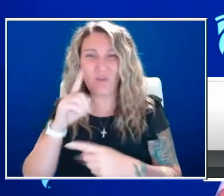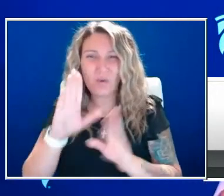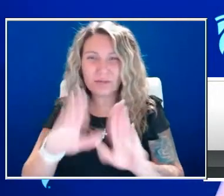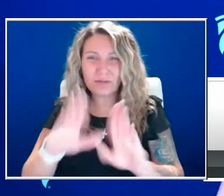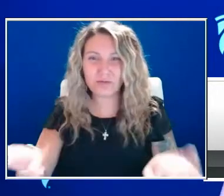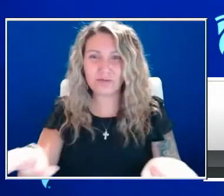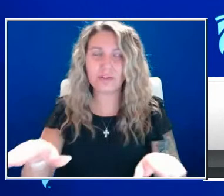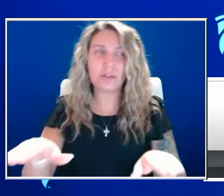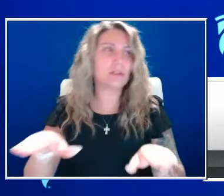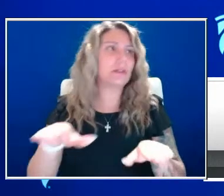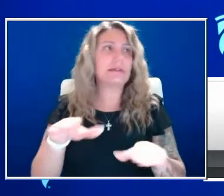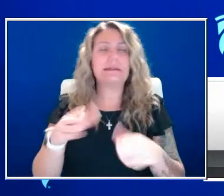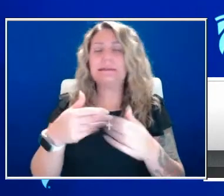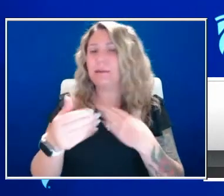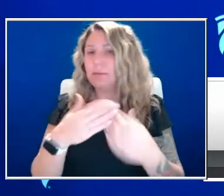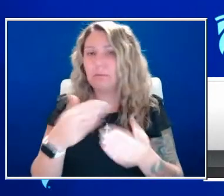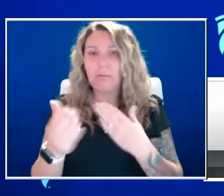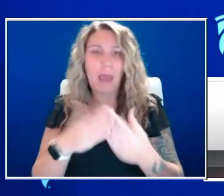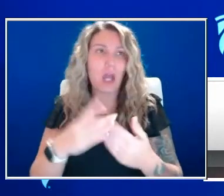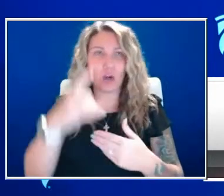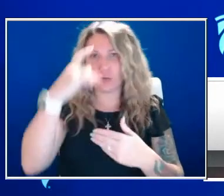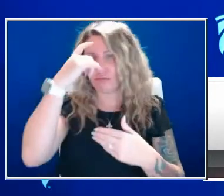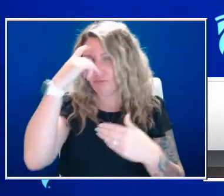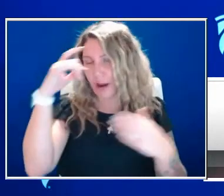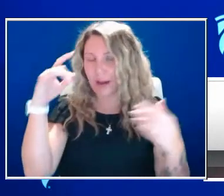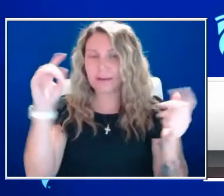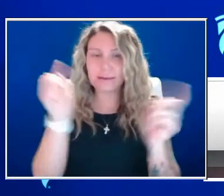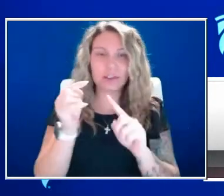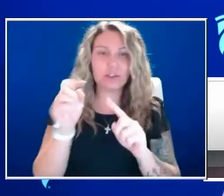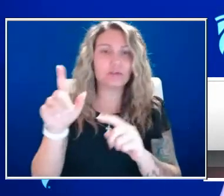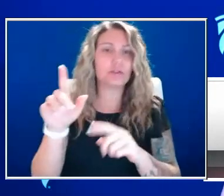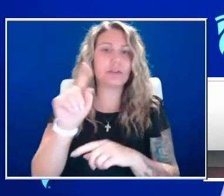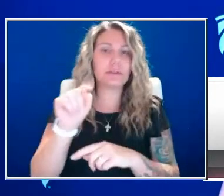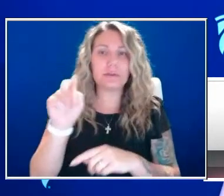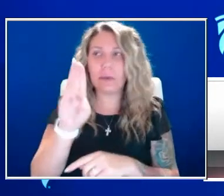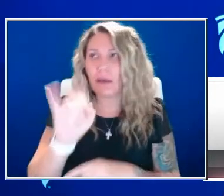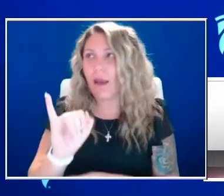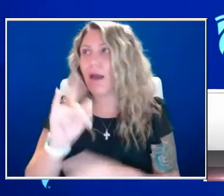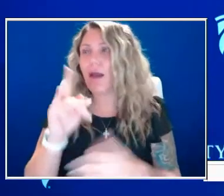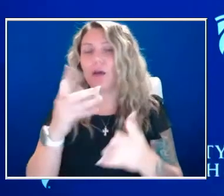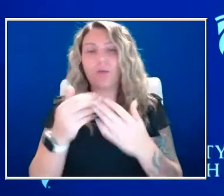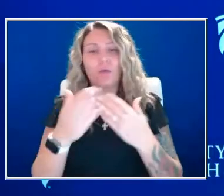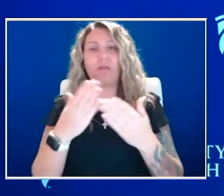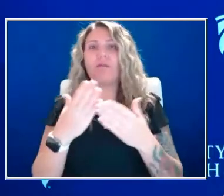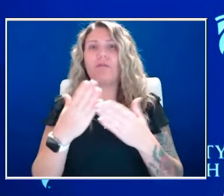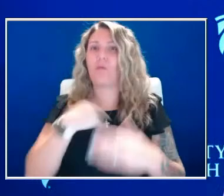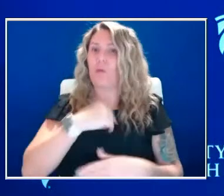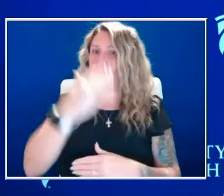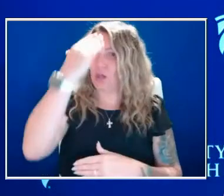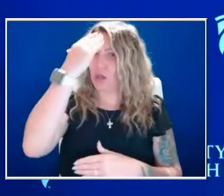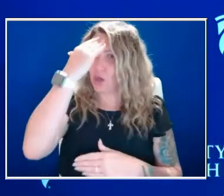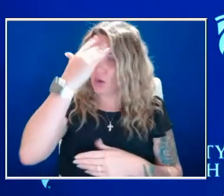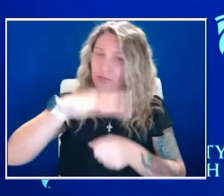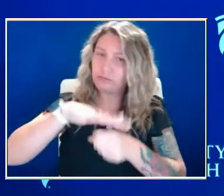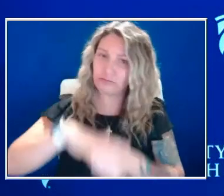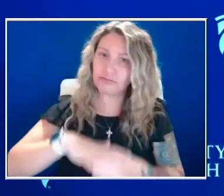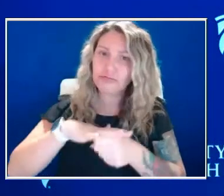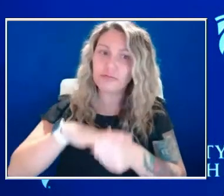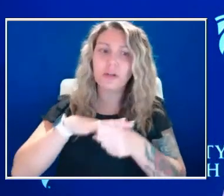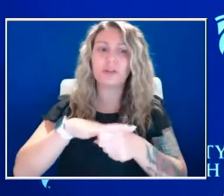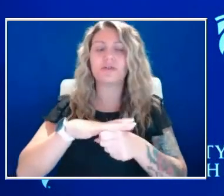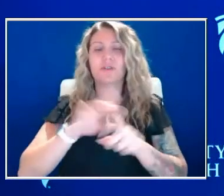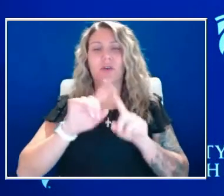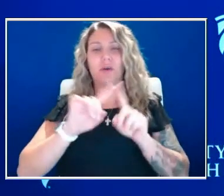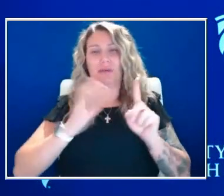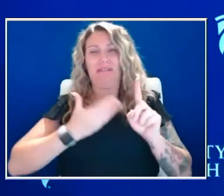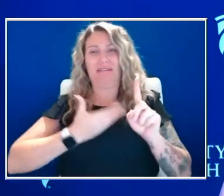that every admission is very, very trying and taxing, and it has just been very difficult. But I think our institution's done a great job supporting